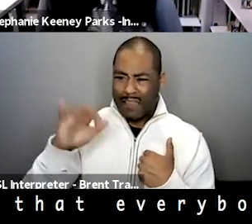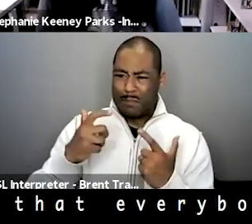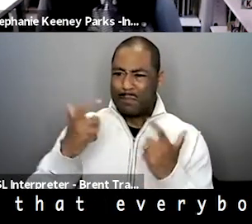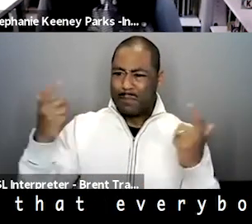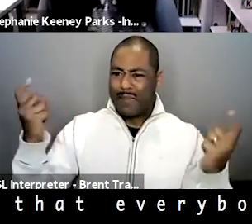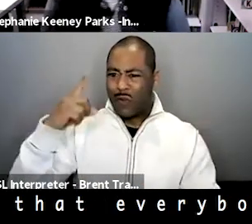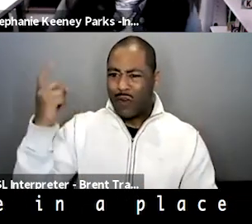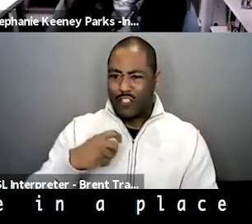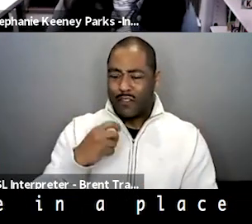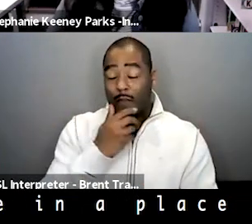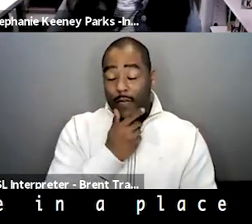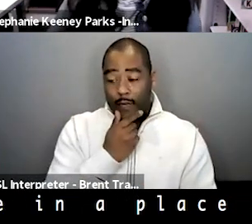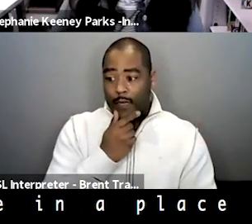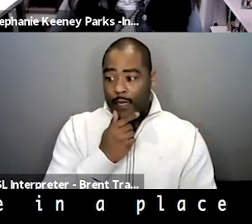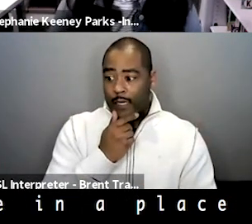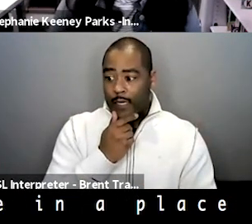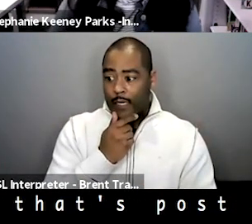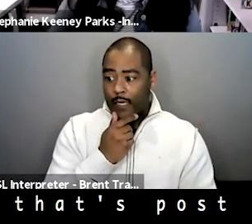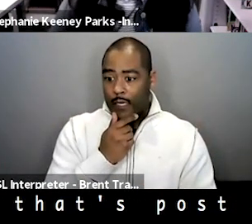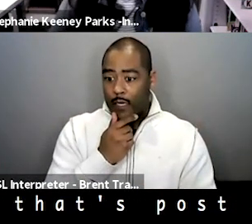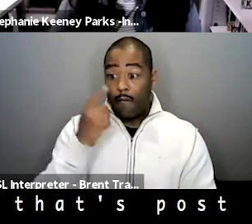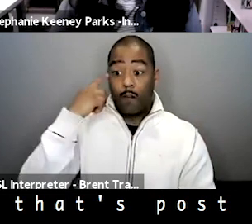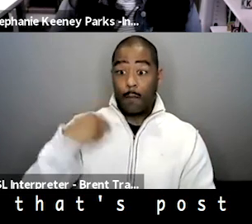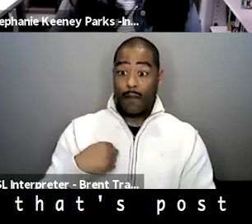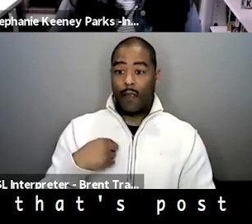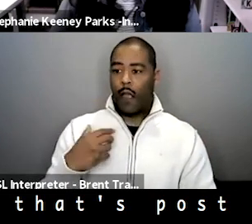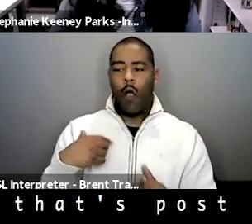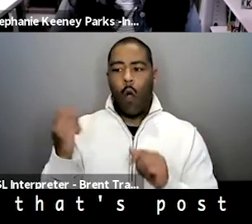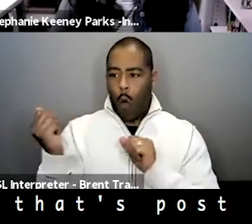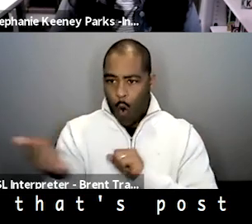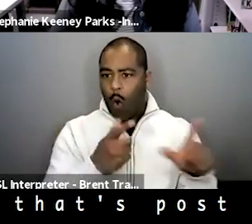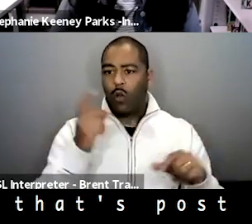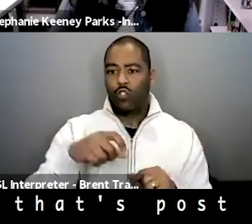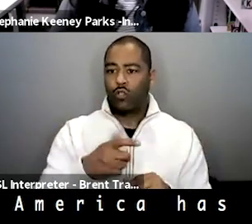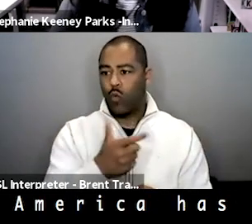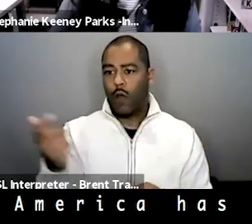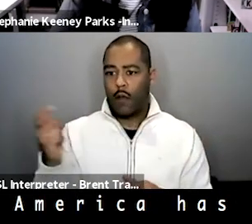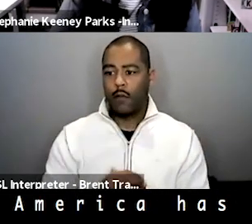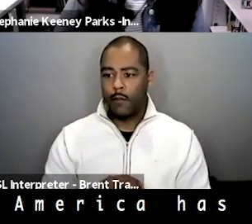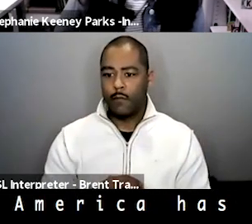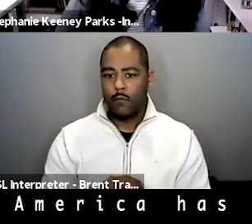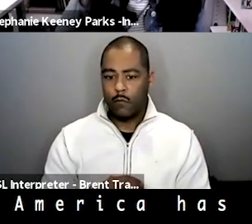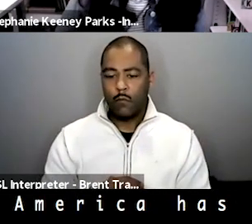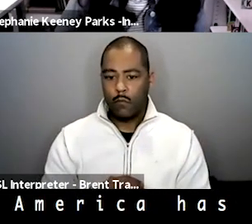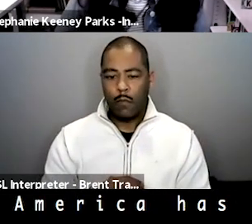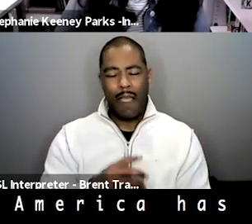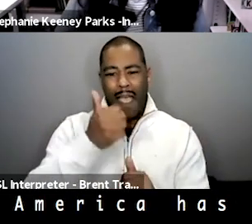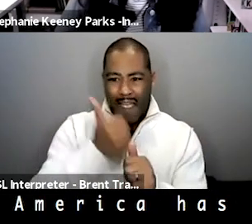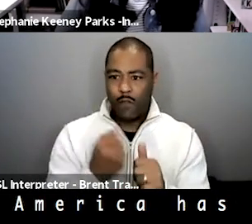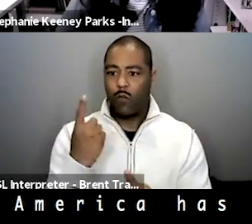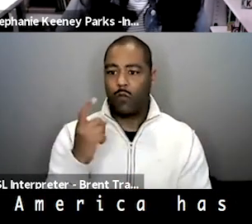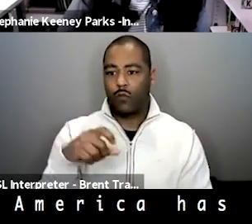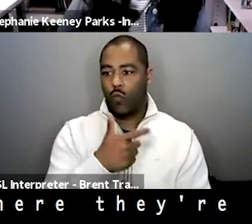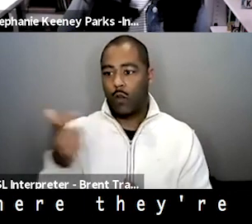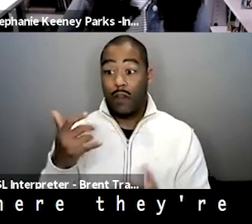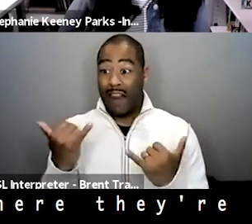I mean, for me, it's absolutely essential that everybody sees it. We're in a place and time, of course, that's post-George